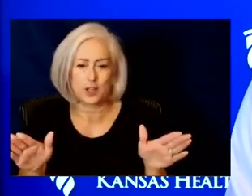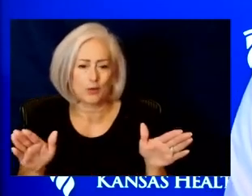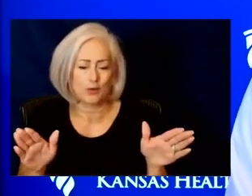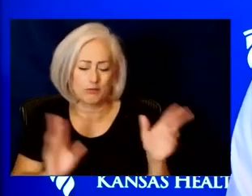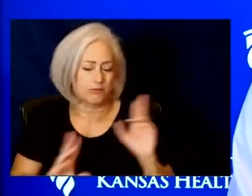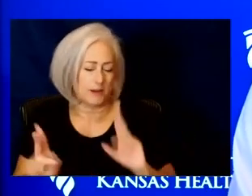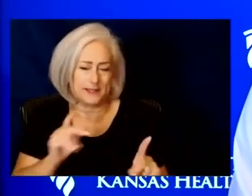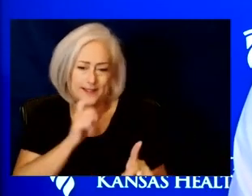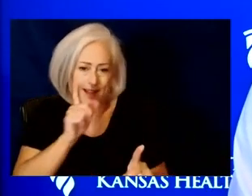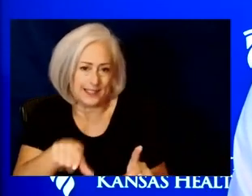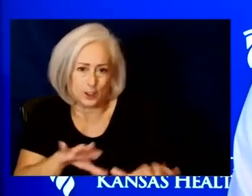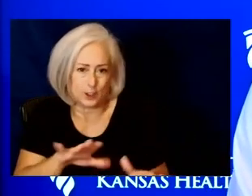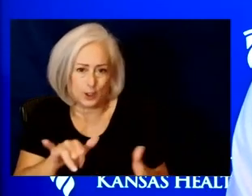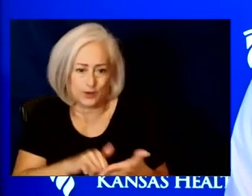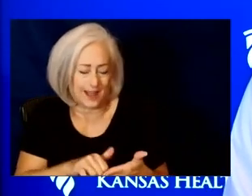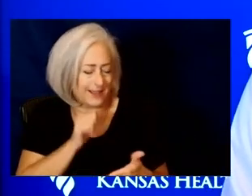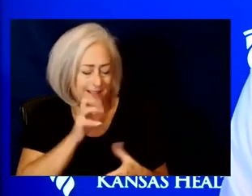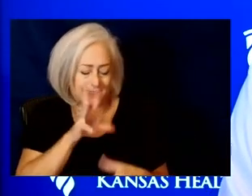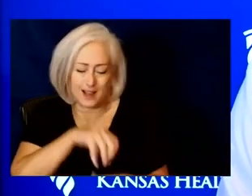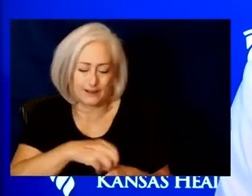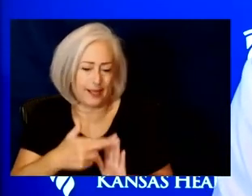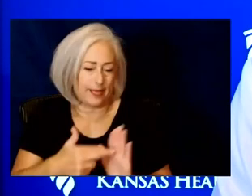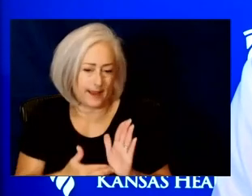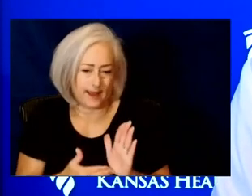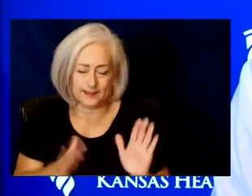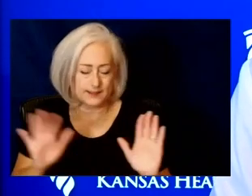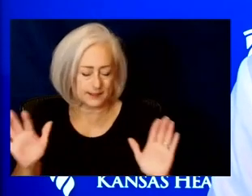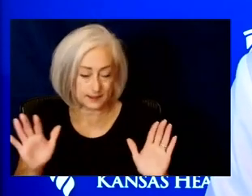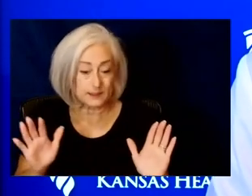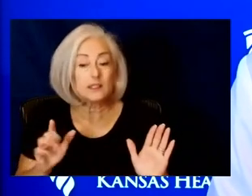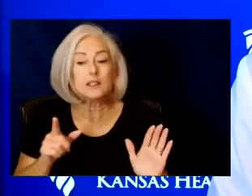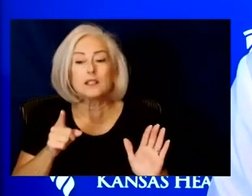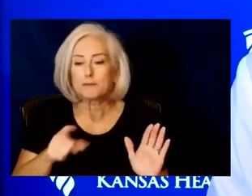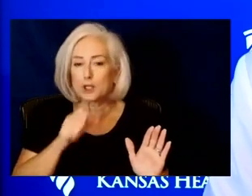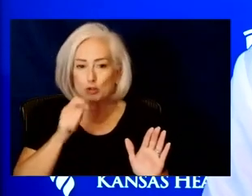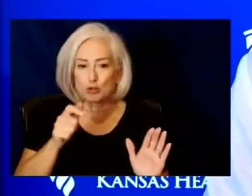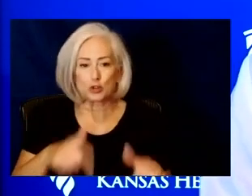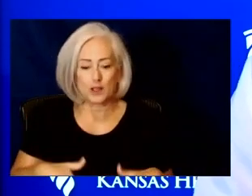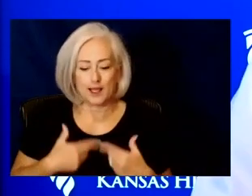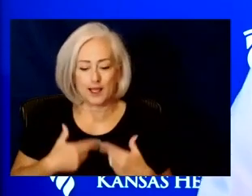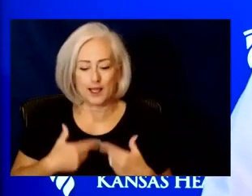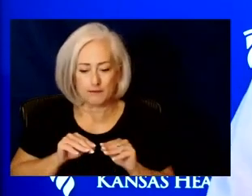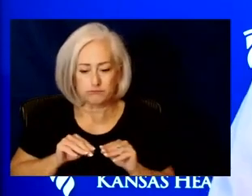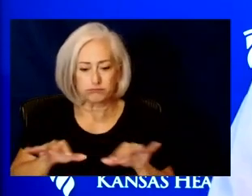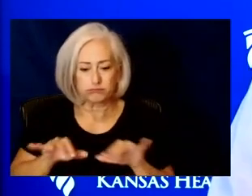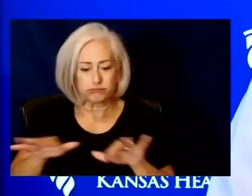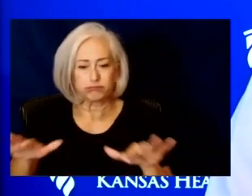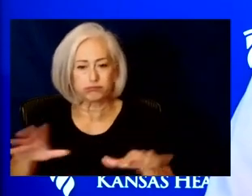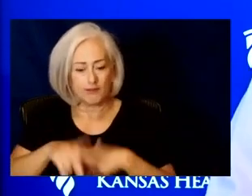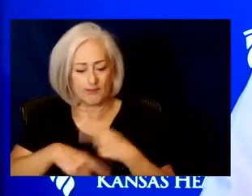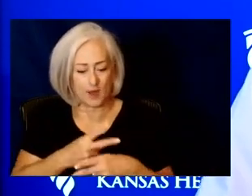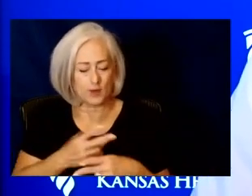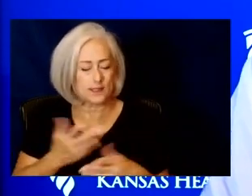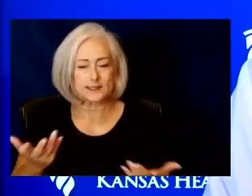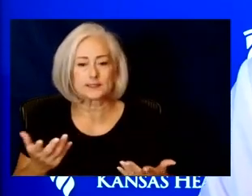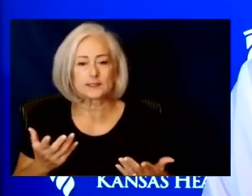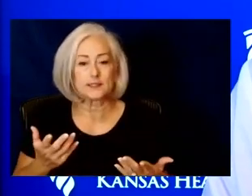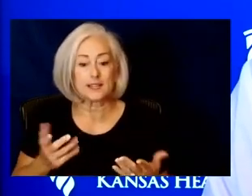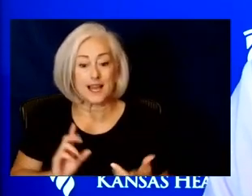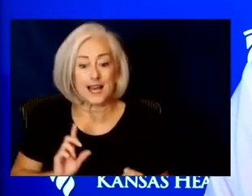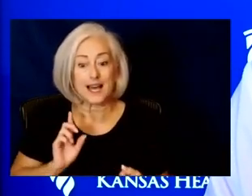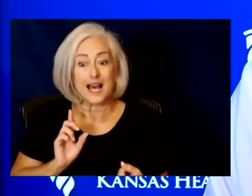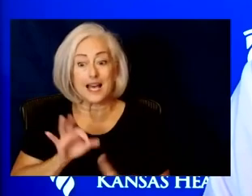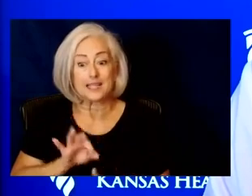guidance. Obviously, you can, but you shouldn't be shedding live infectious virus, especially at that two-week time point, just